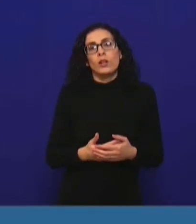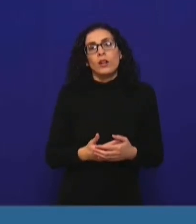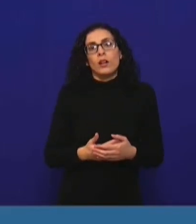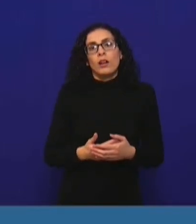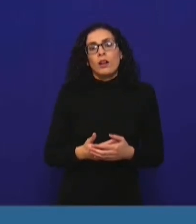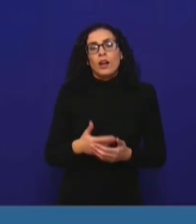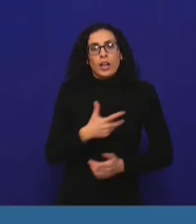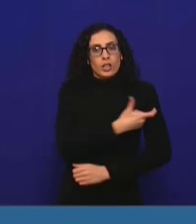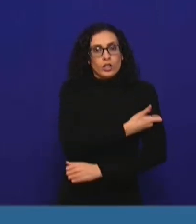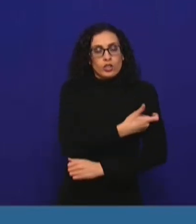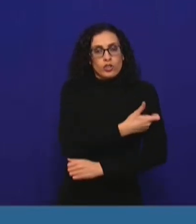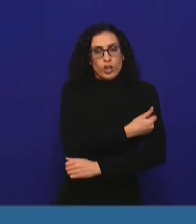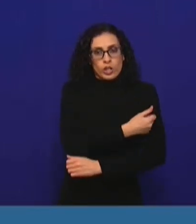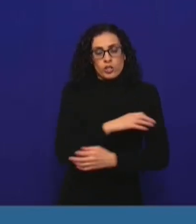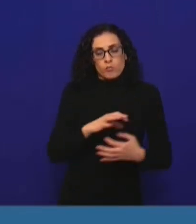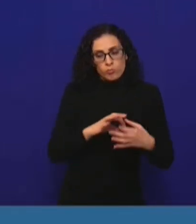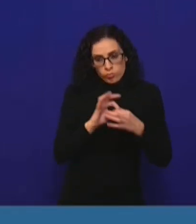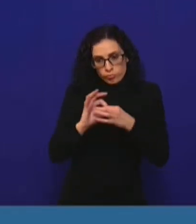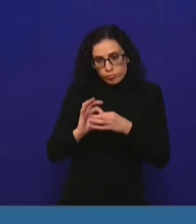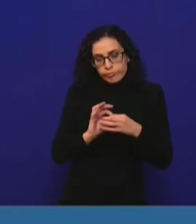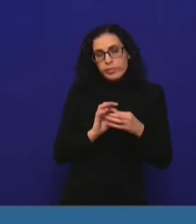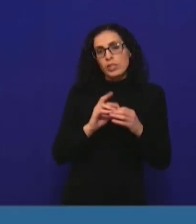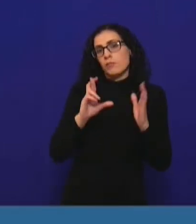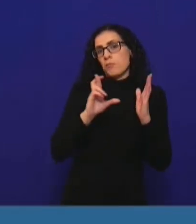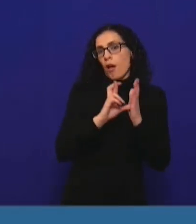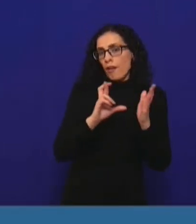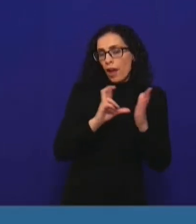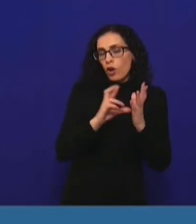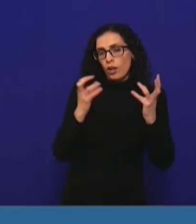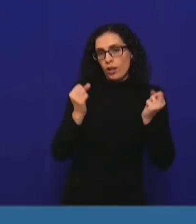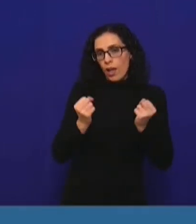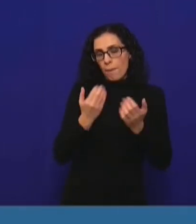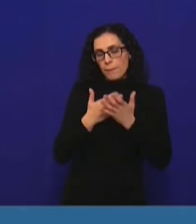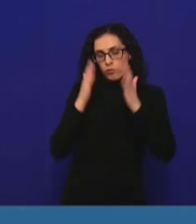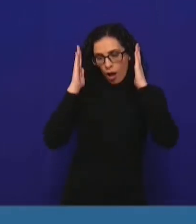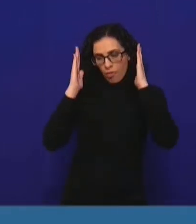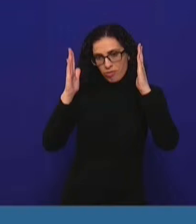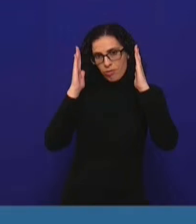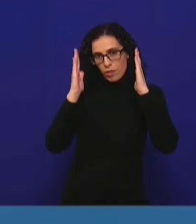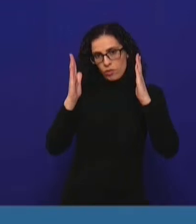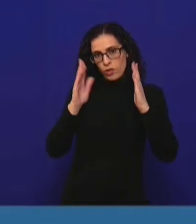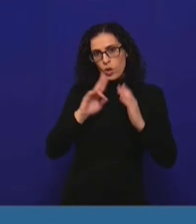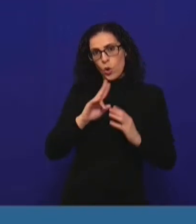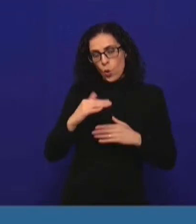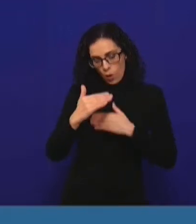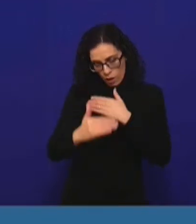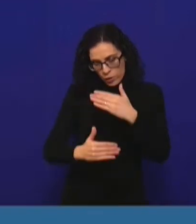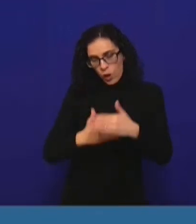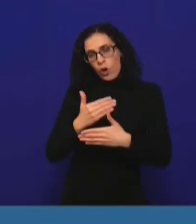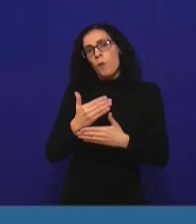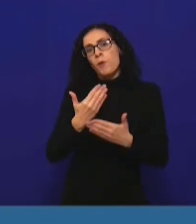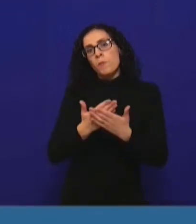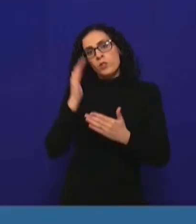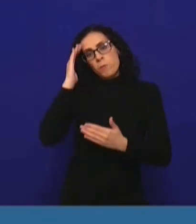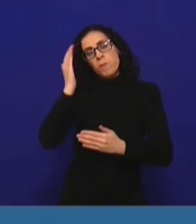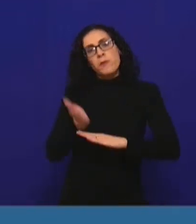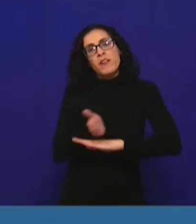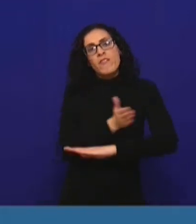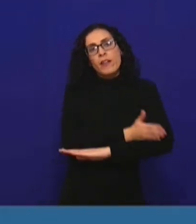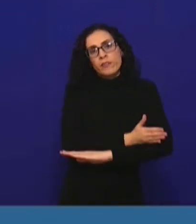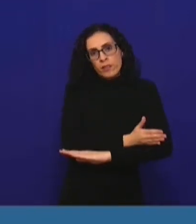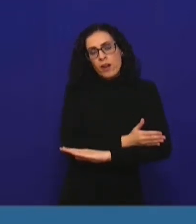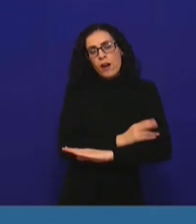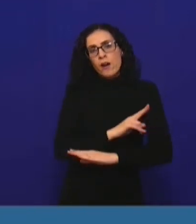ukoll mal-miżuri kollha li għandna ta' mitigazzjoni u wkoll il-kampanji għaddejjin fuq prevenzjoni u